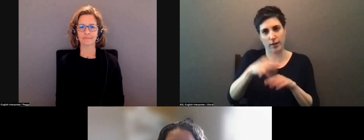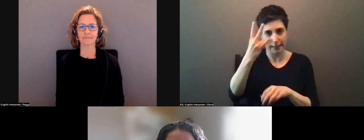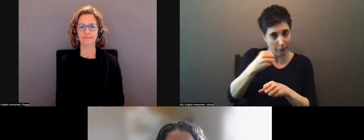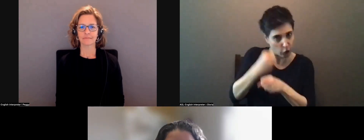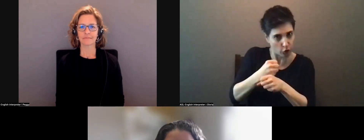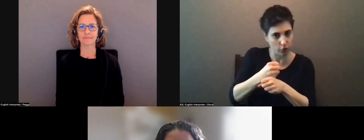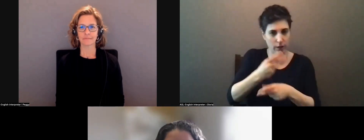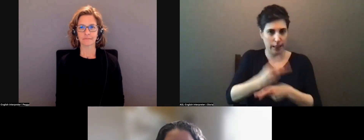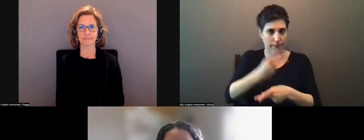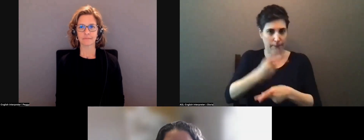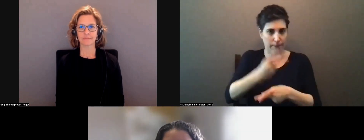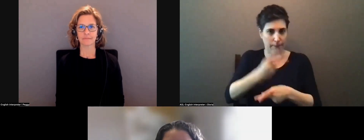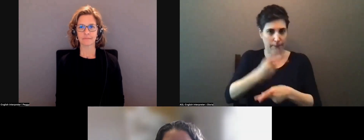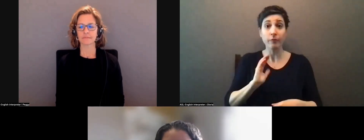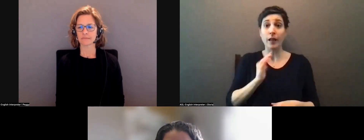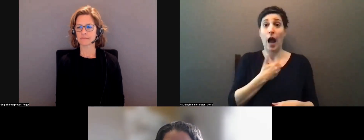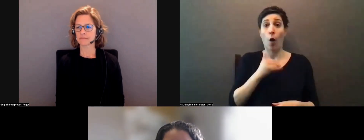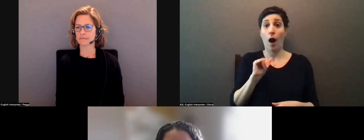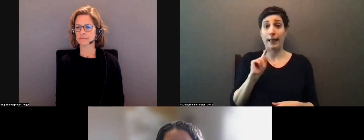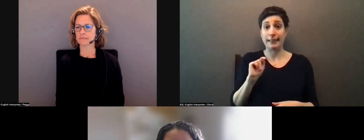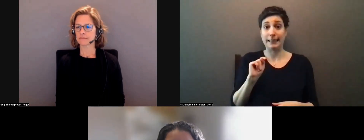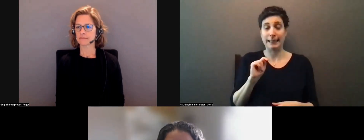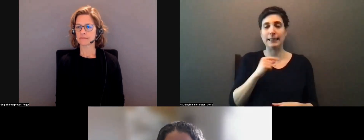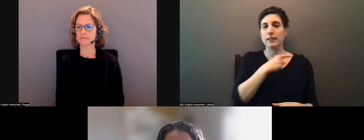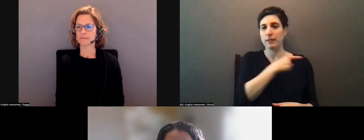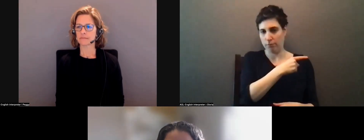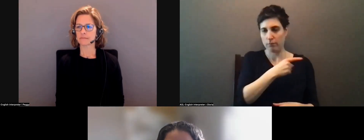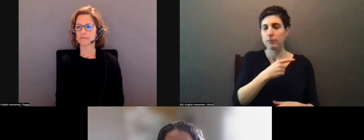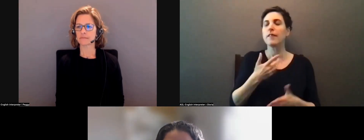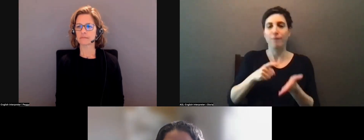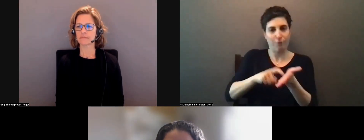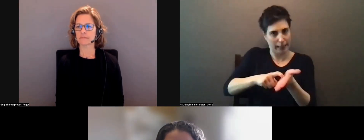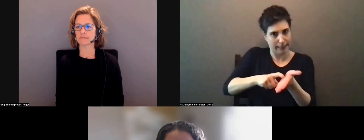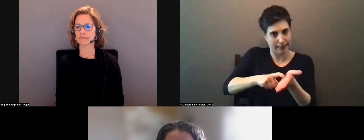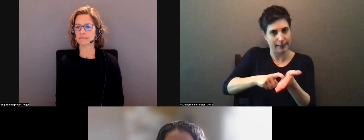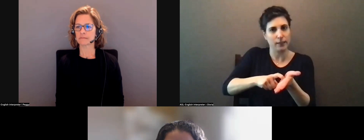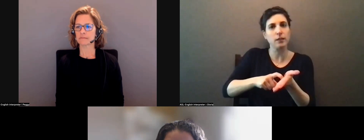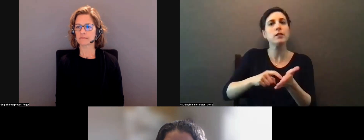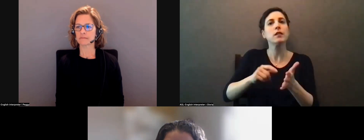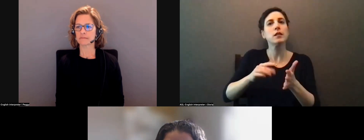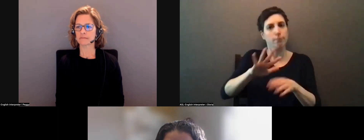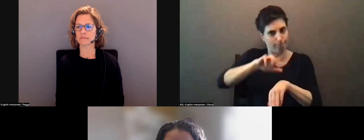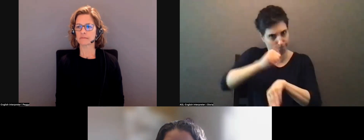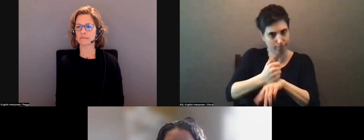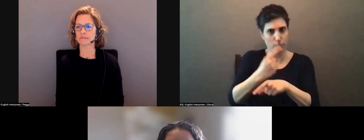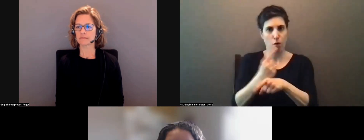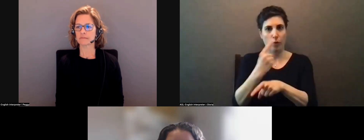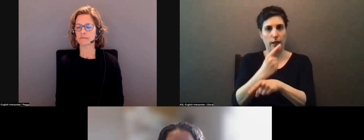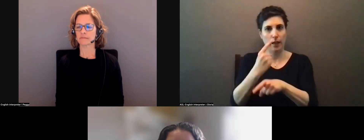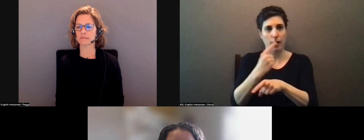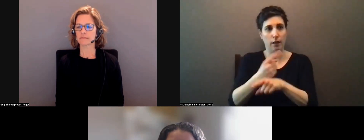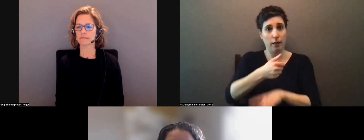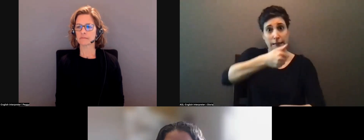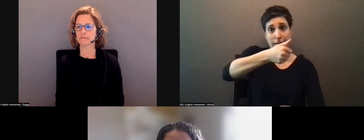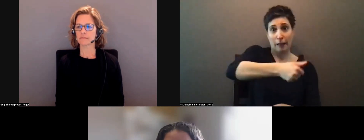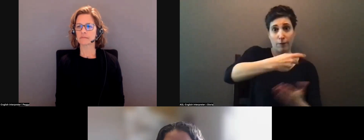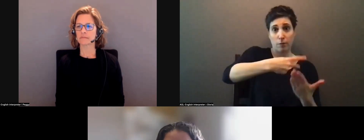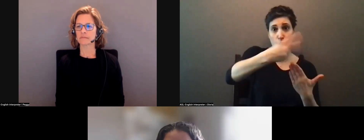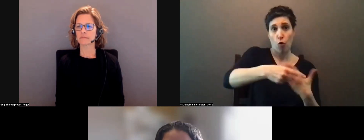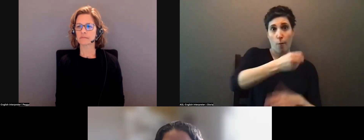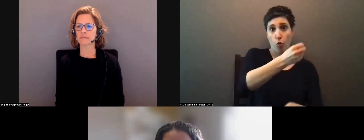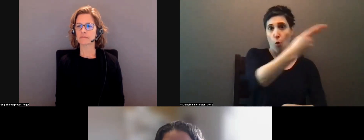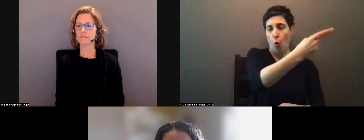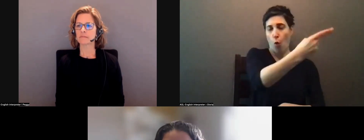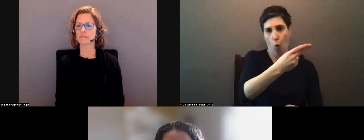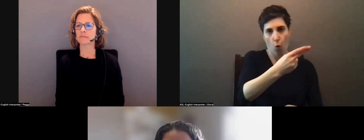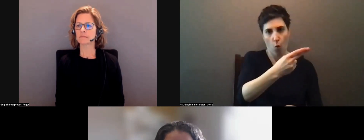So our IT said, no, we've set it so that like nothing will ever be removed. But that was something that we